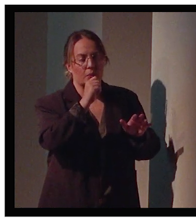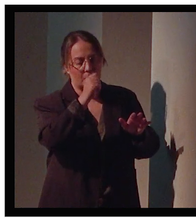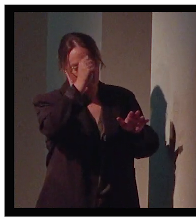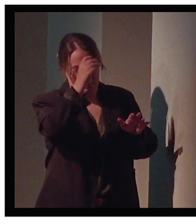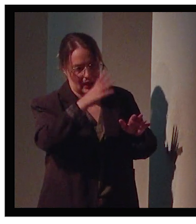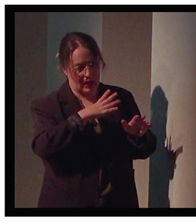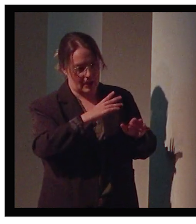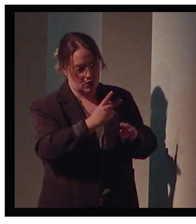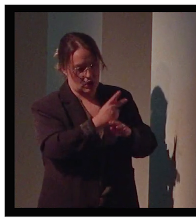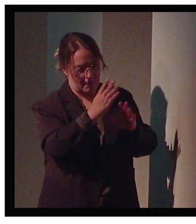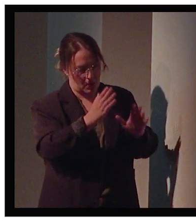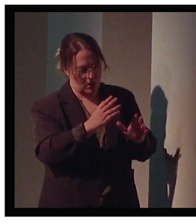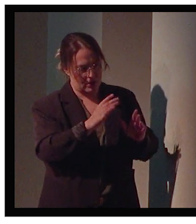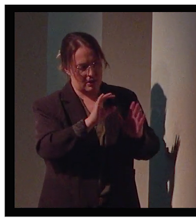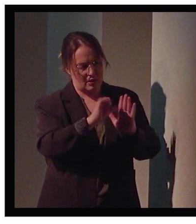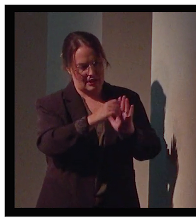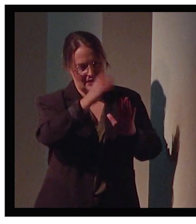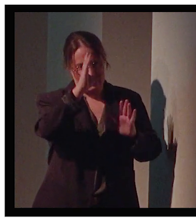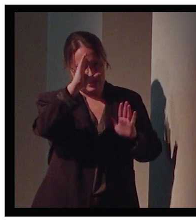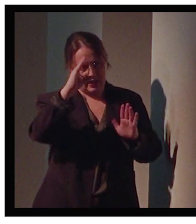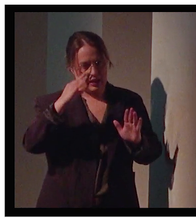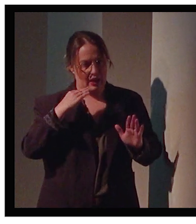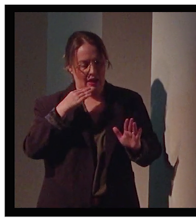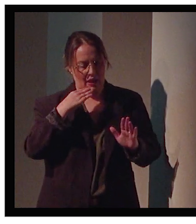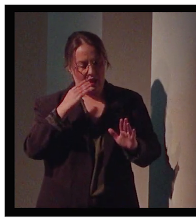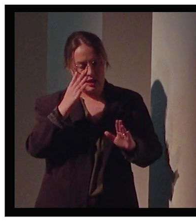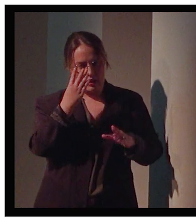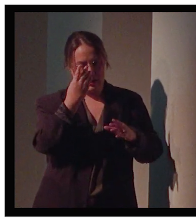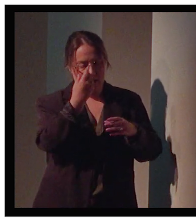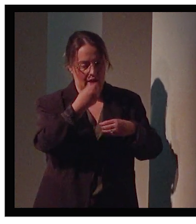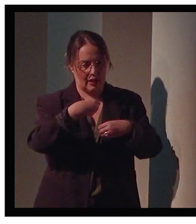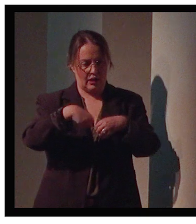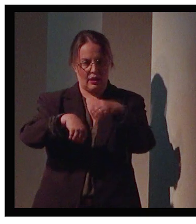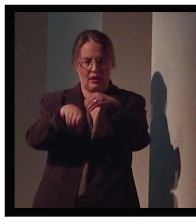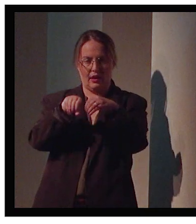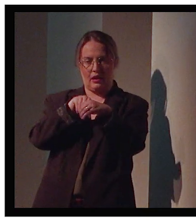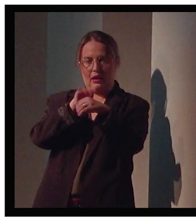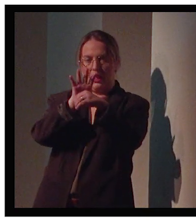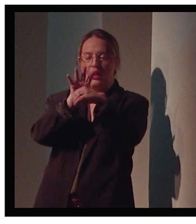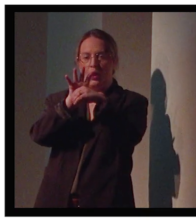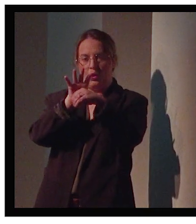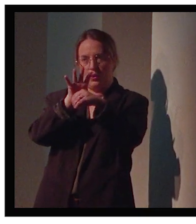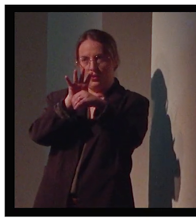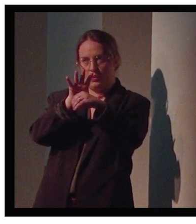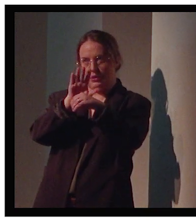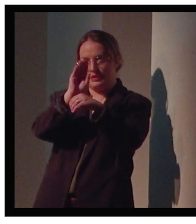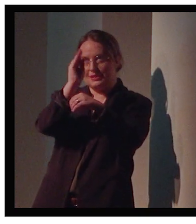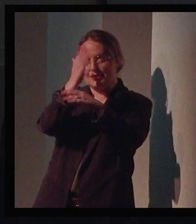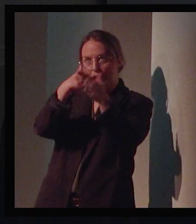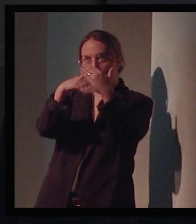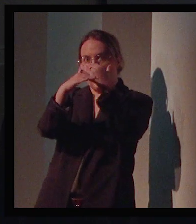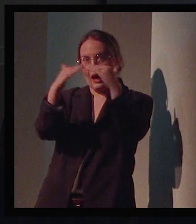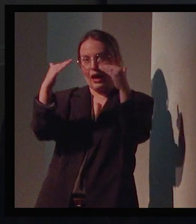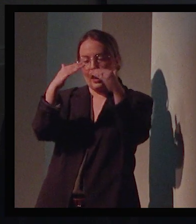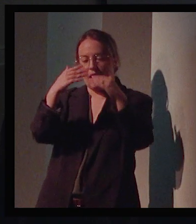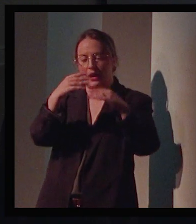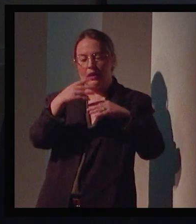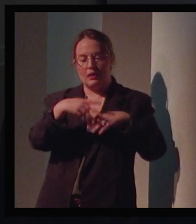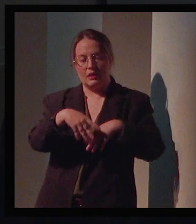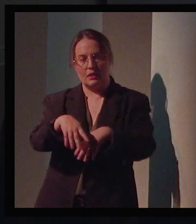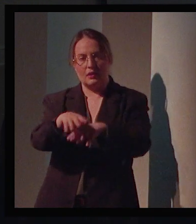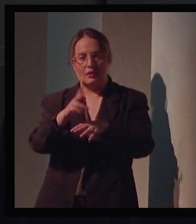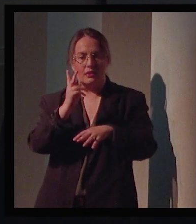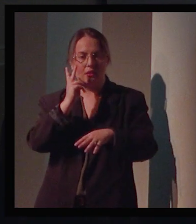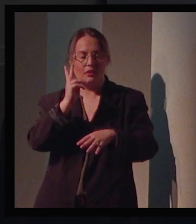imposing monumentality, his head haloed against the sky as he stands among his flock, almost like a Christ-like